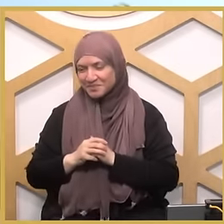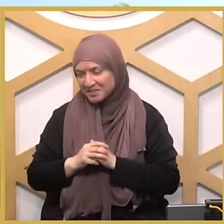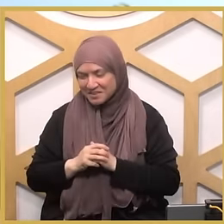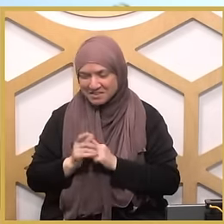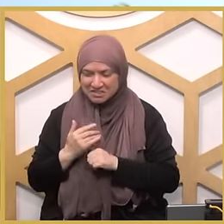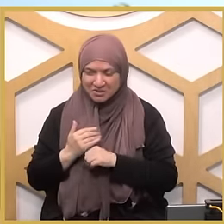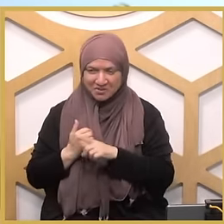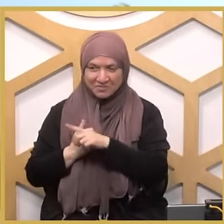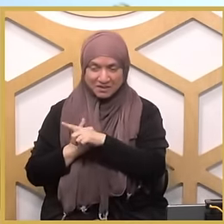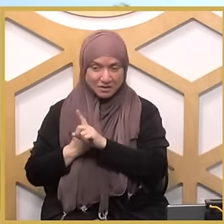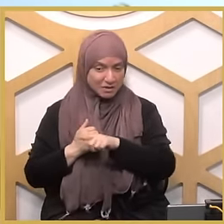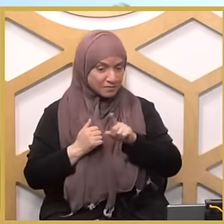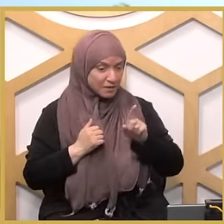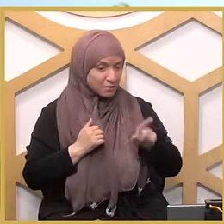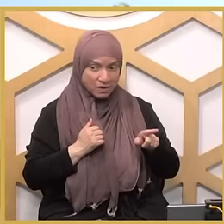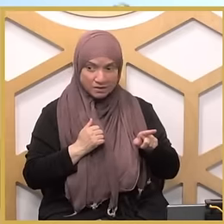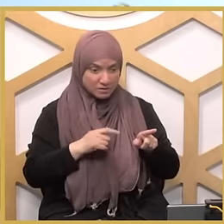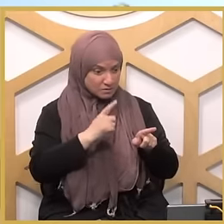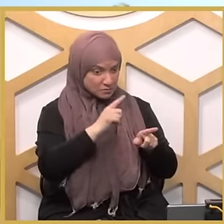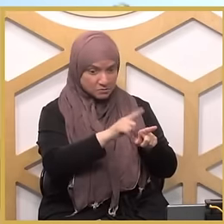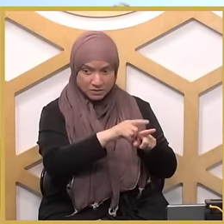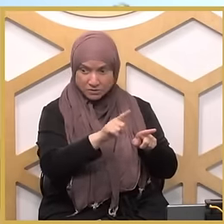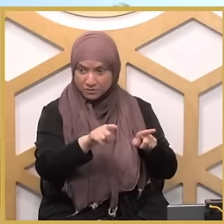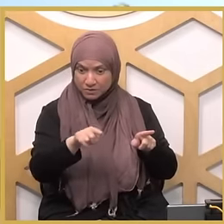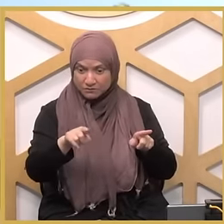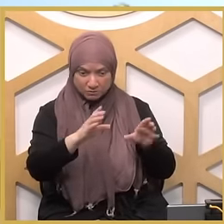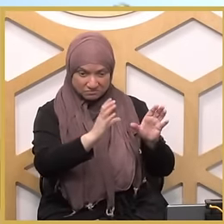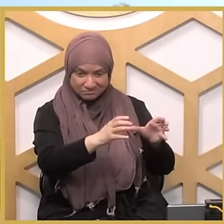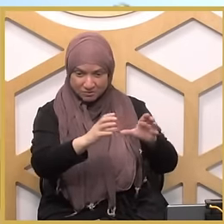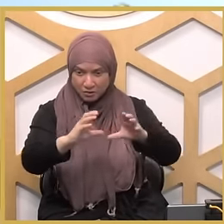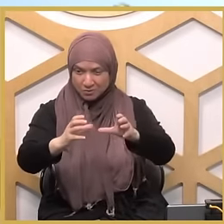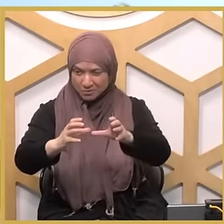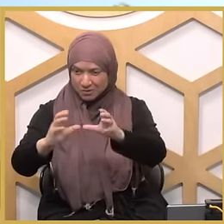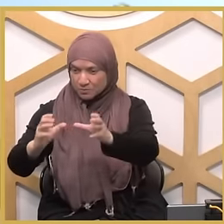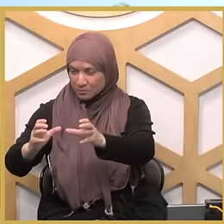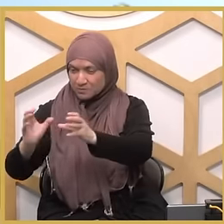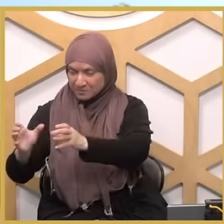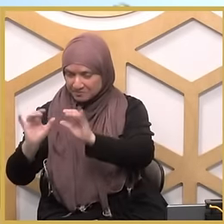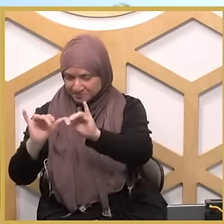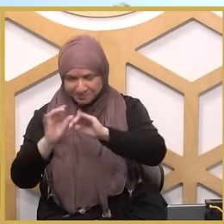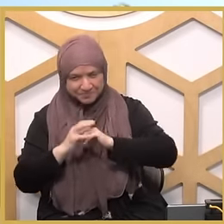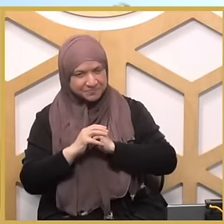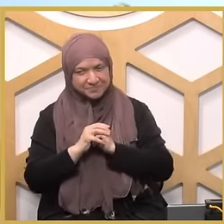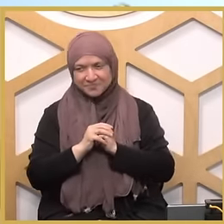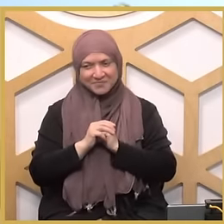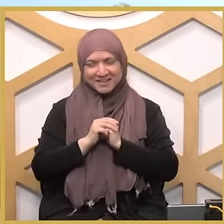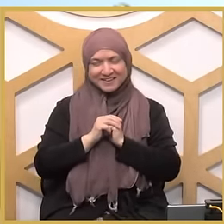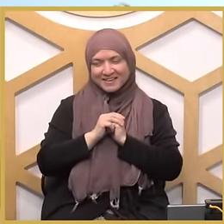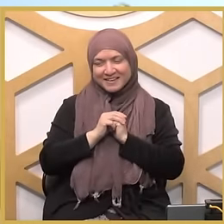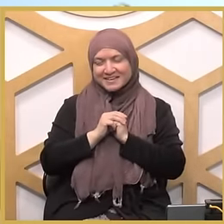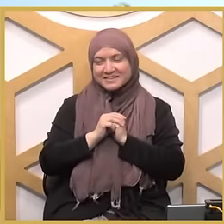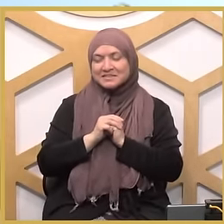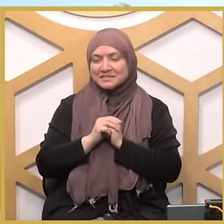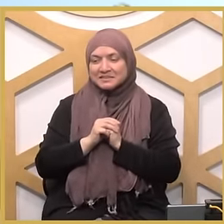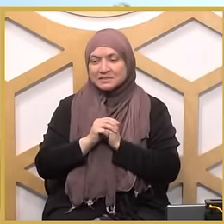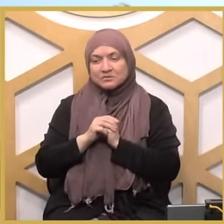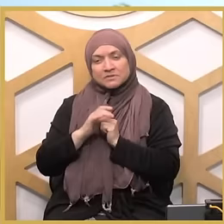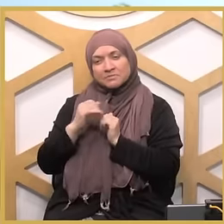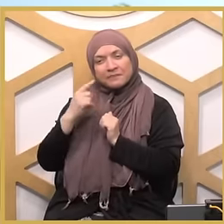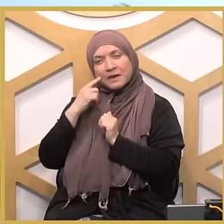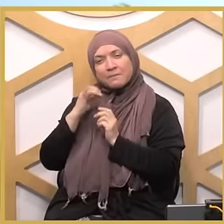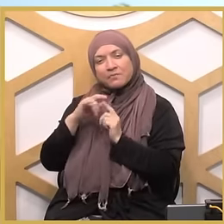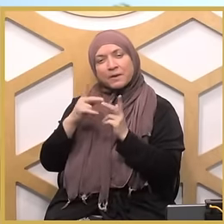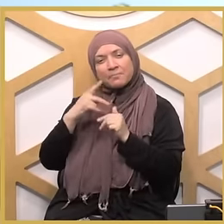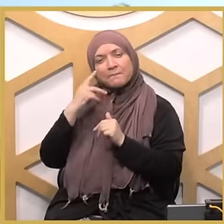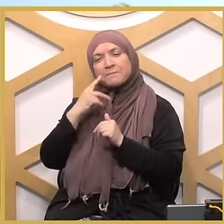Maliki Yawm al-Din, the master of all things. You hate to disappoint Him. And if you think about a parent who calls you back, probably one of the worst things